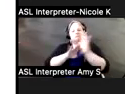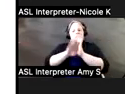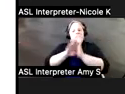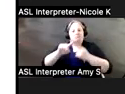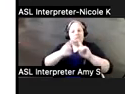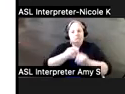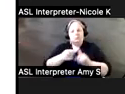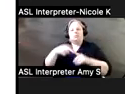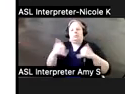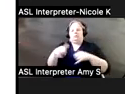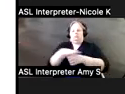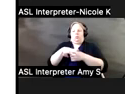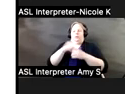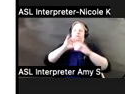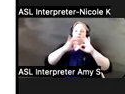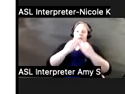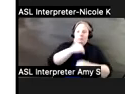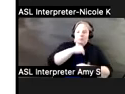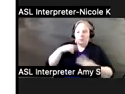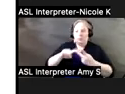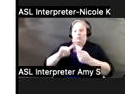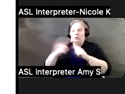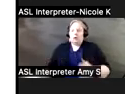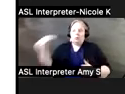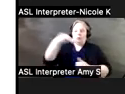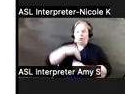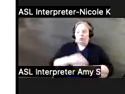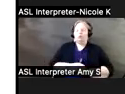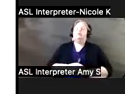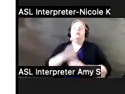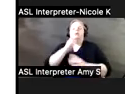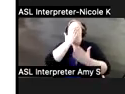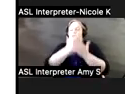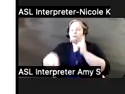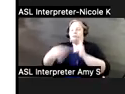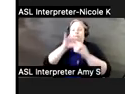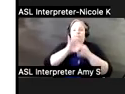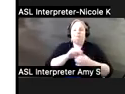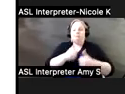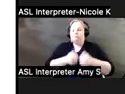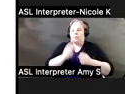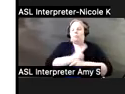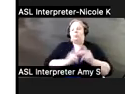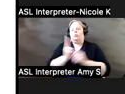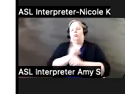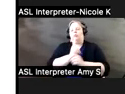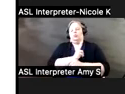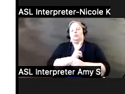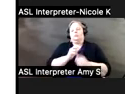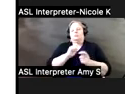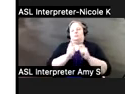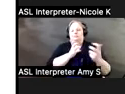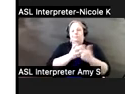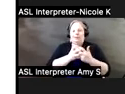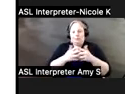just play locally with family members or friends that come over. The great thing about gaming too is that it allows people to use adaptive equipment to play on the same exact